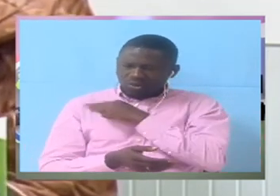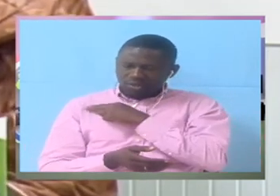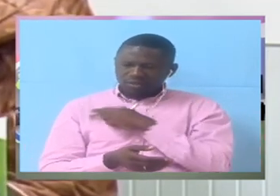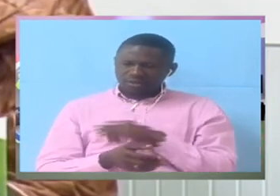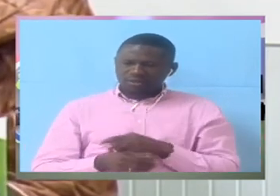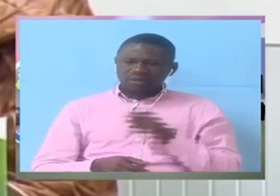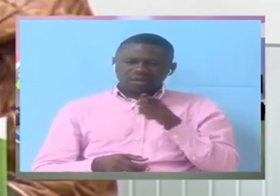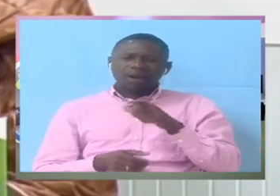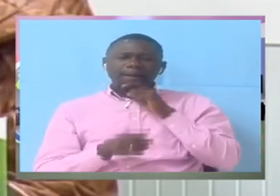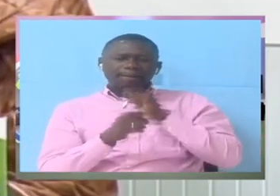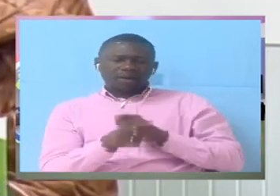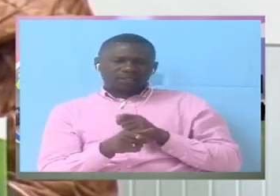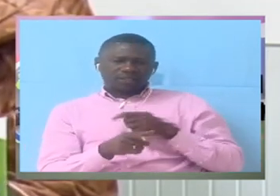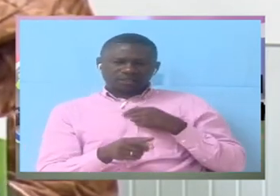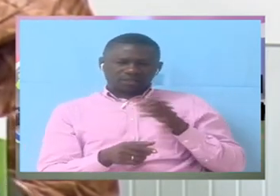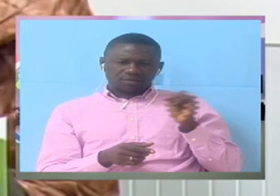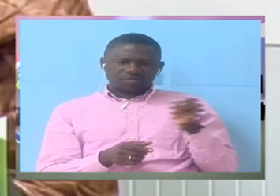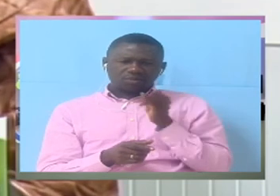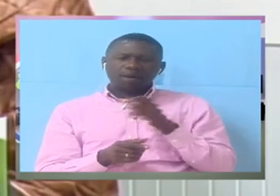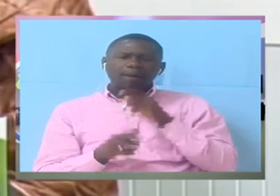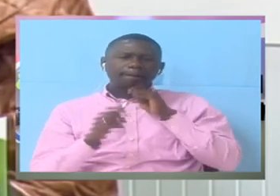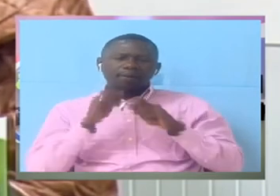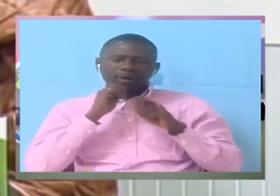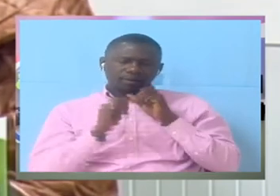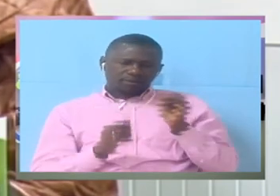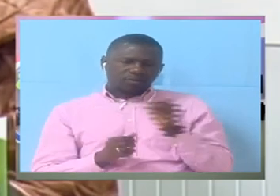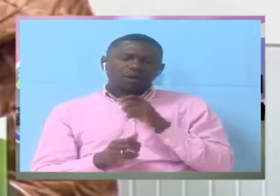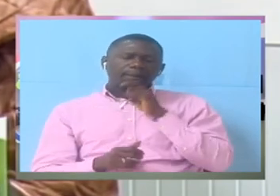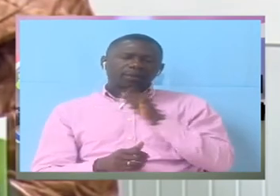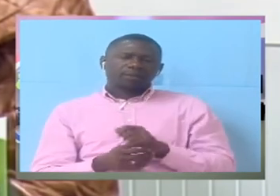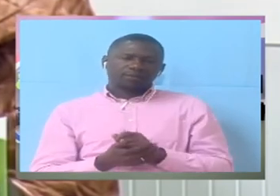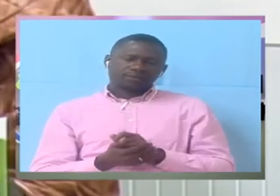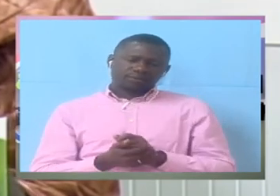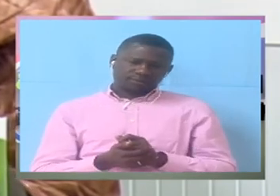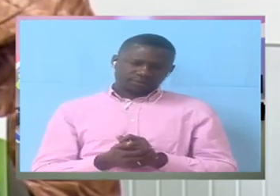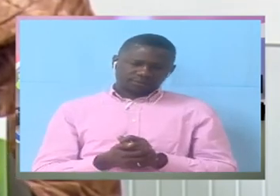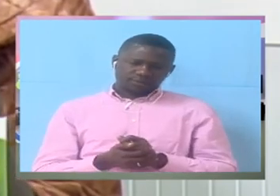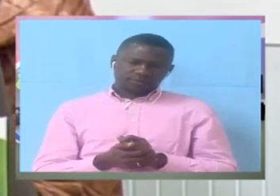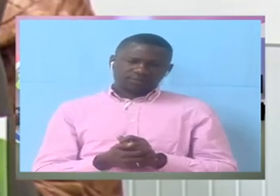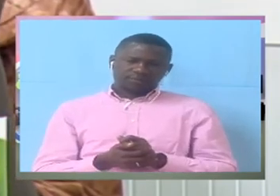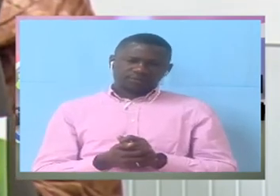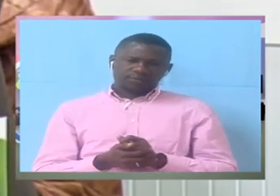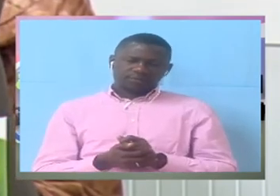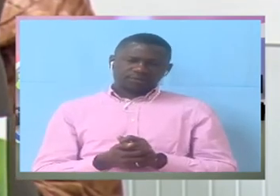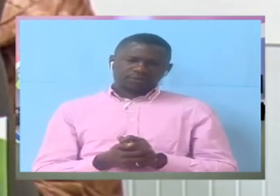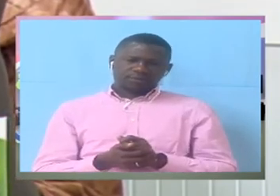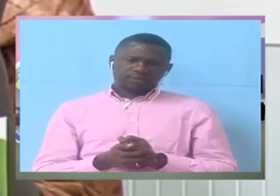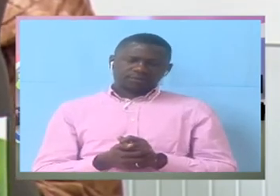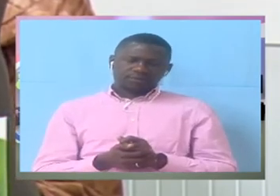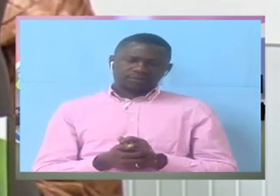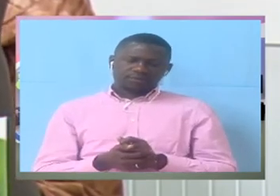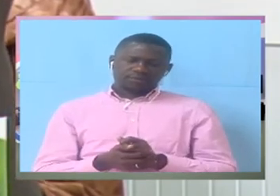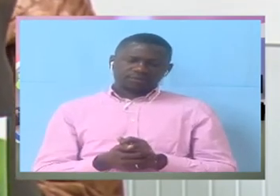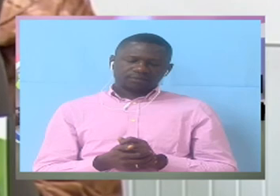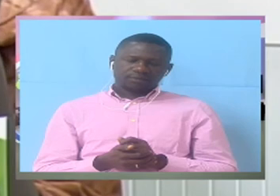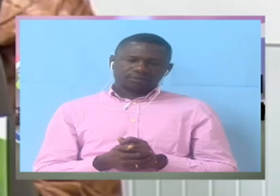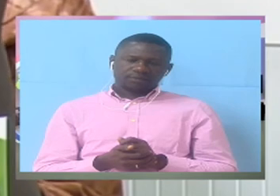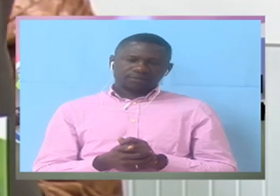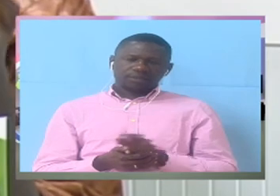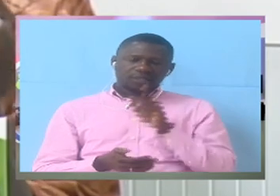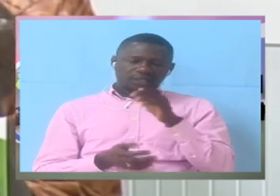well, that man was a marabou, a big one. Then he